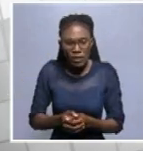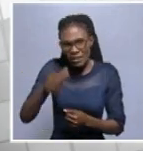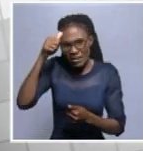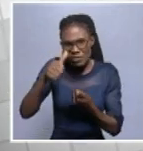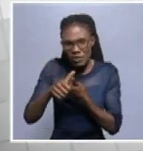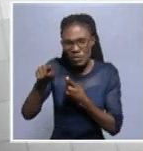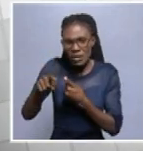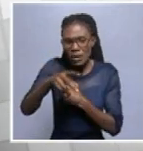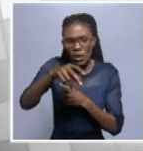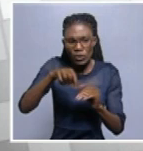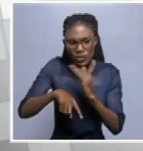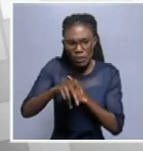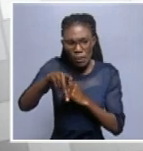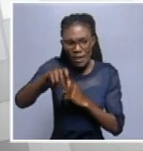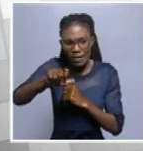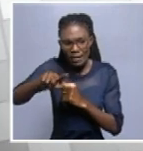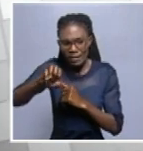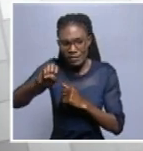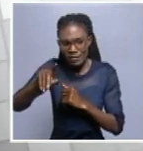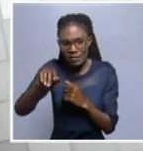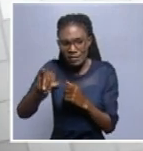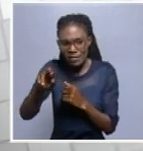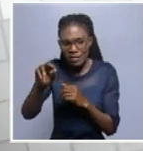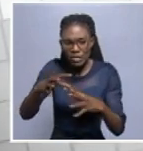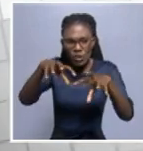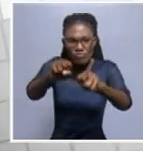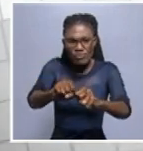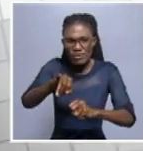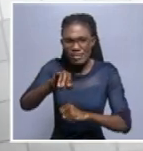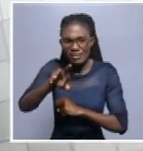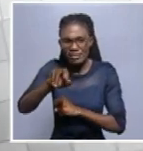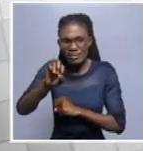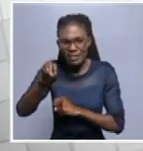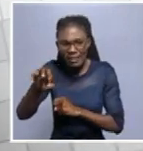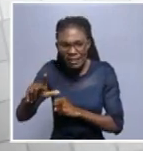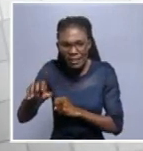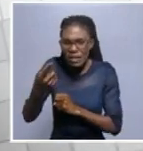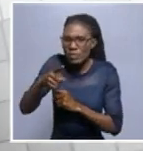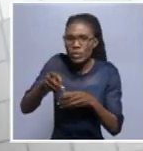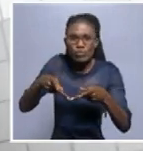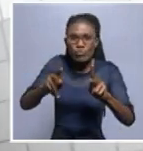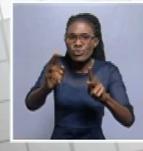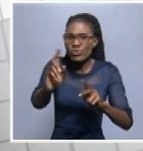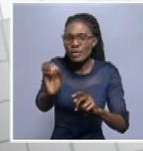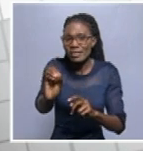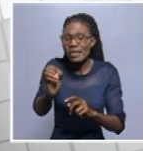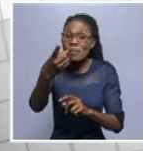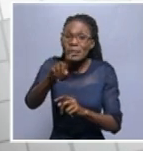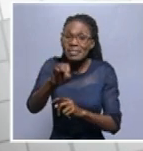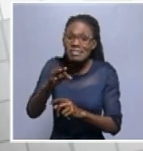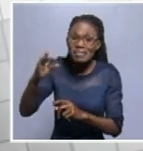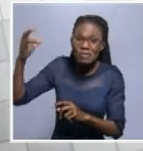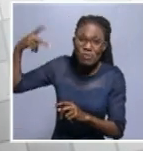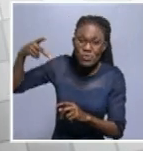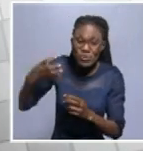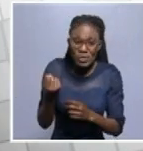and the right for self-determination. And when you are saying that you have a policy that says it's a friend